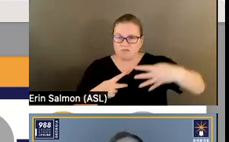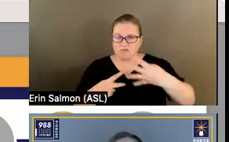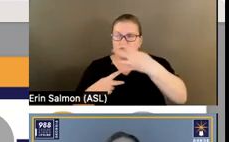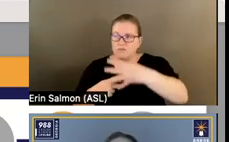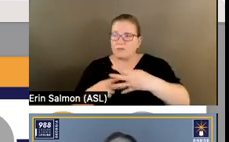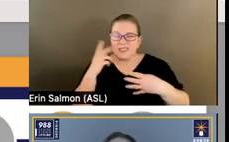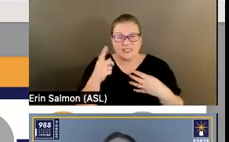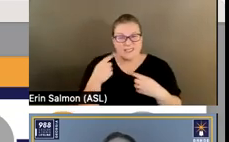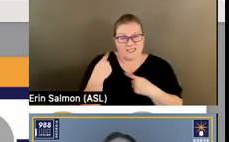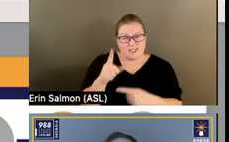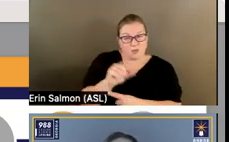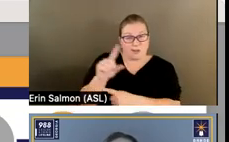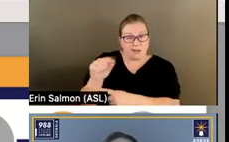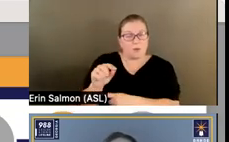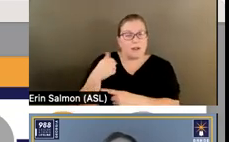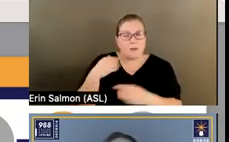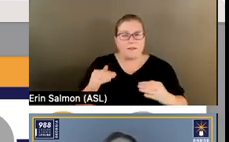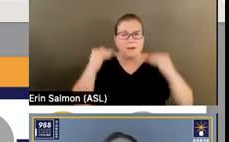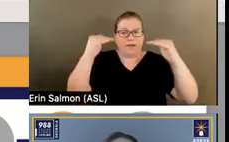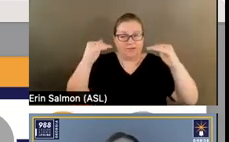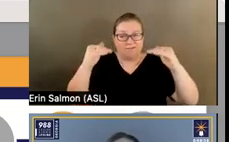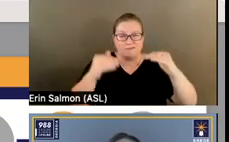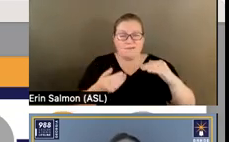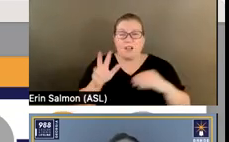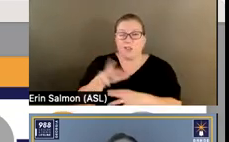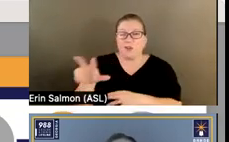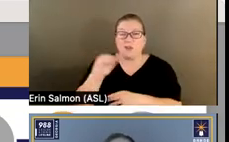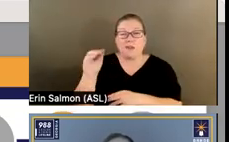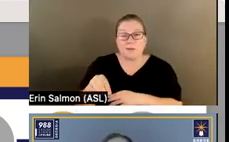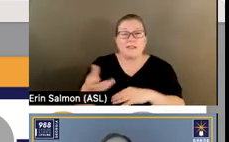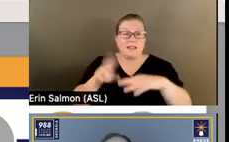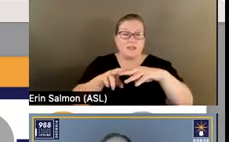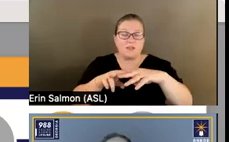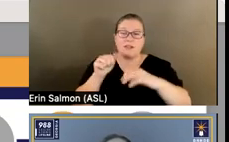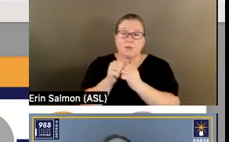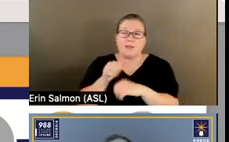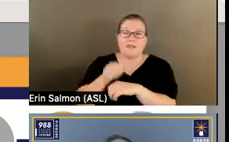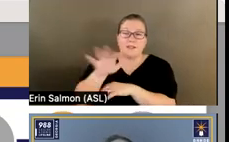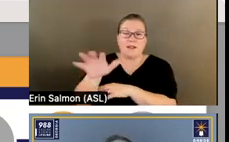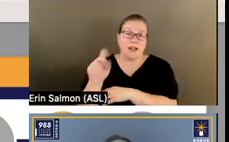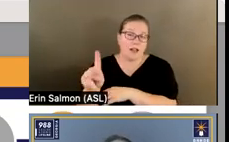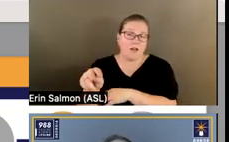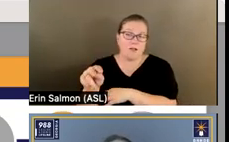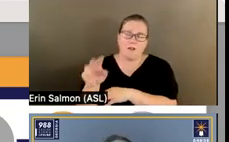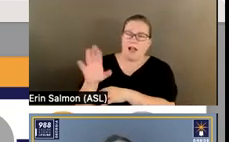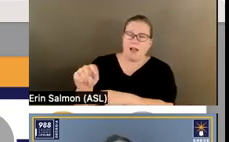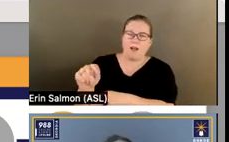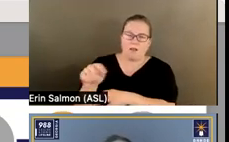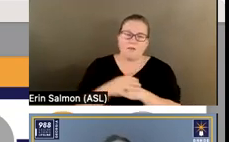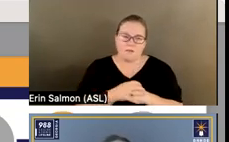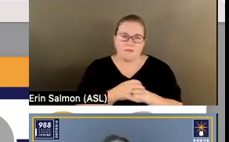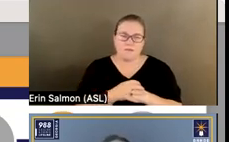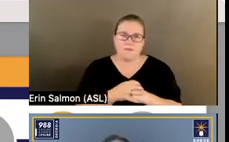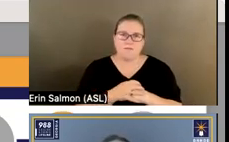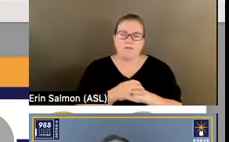2020. It's over 37% increase in dispatches since that time. One of the things